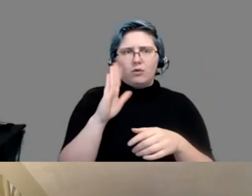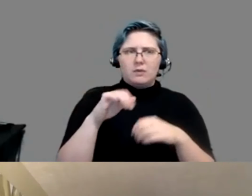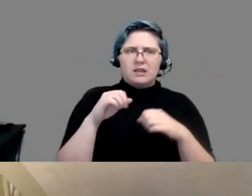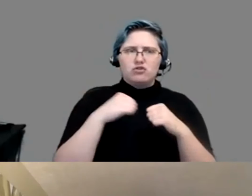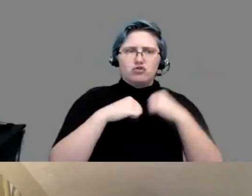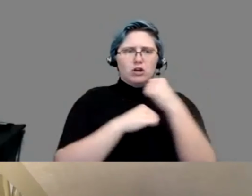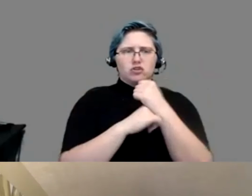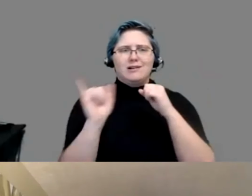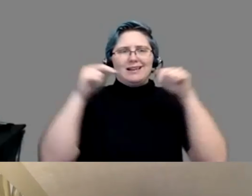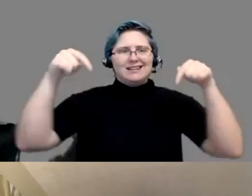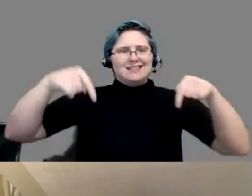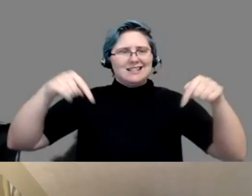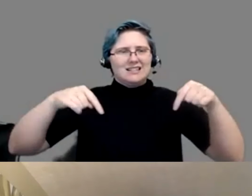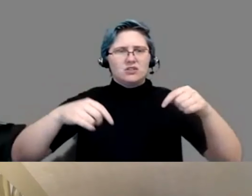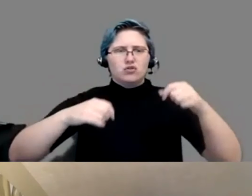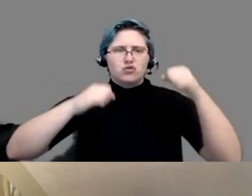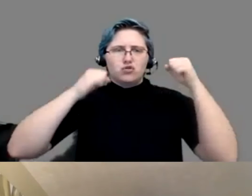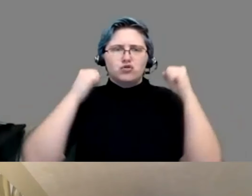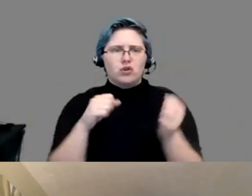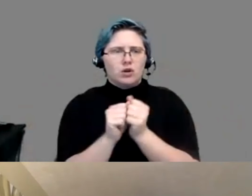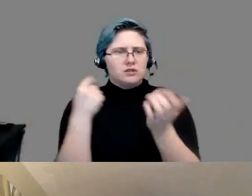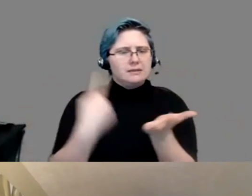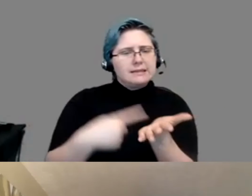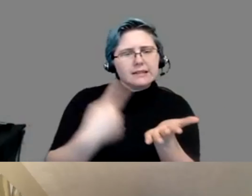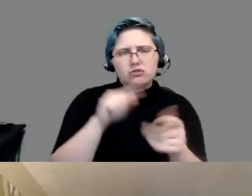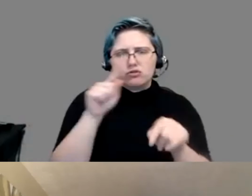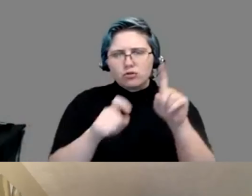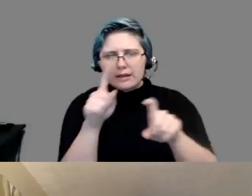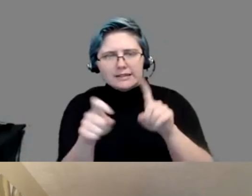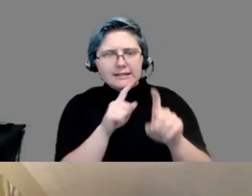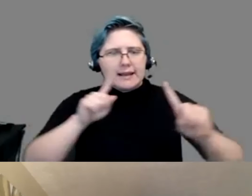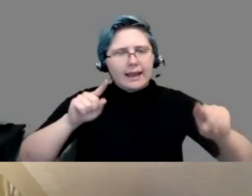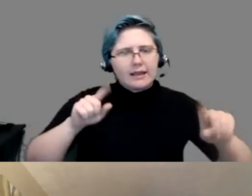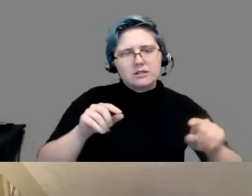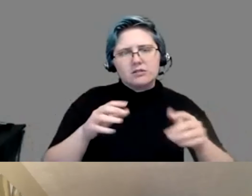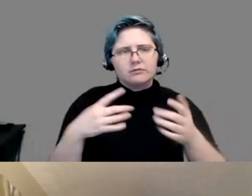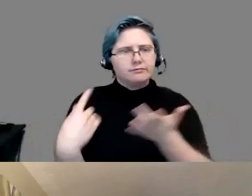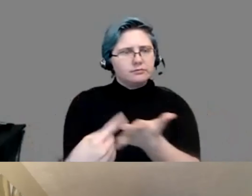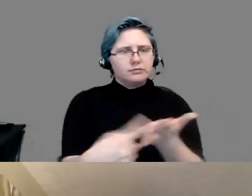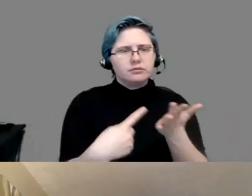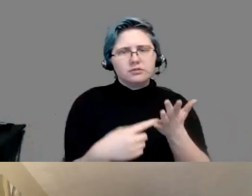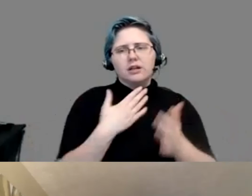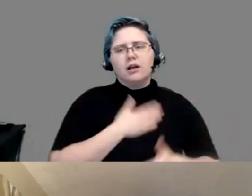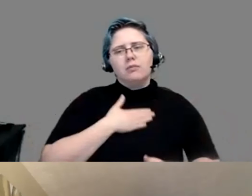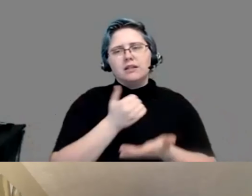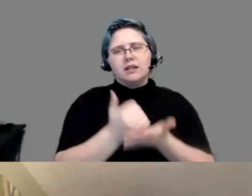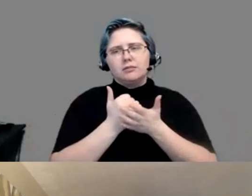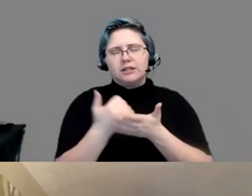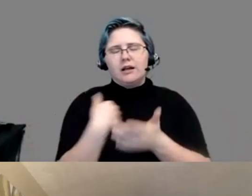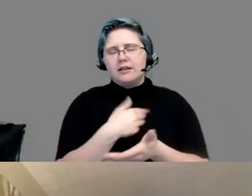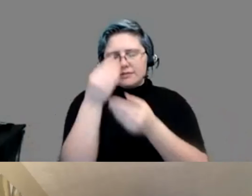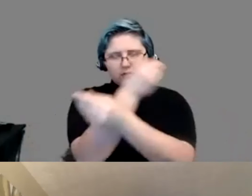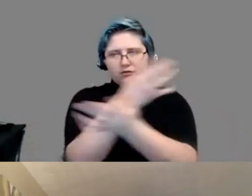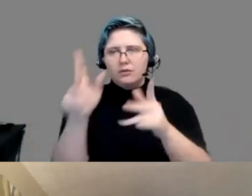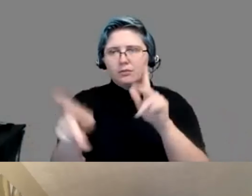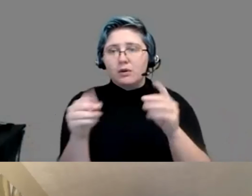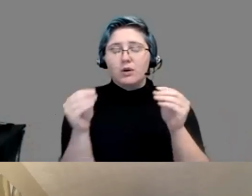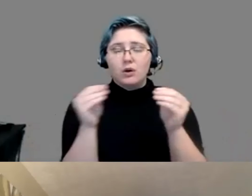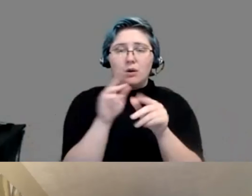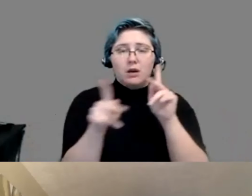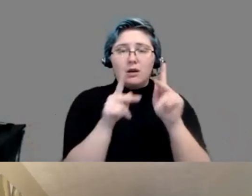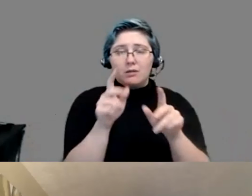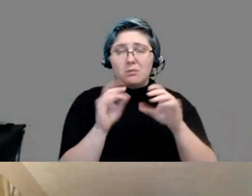much like this one, very heavy on the discussion, question and answers. So please help us get the word out. The more individuals